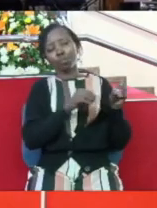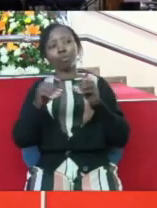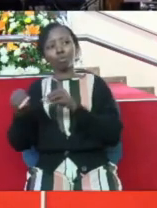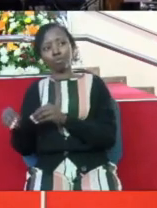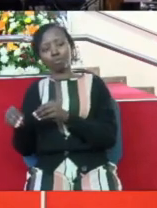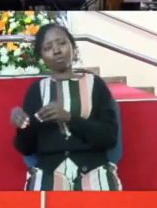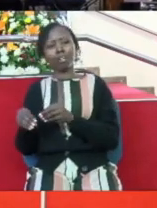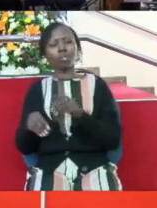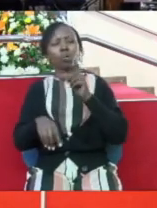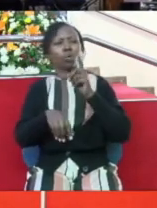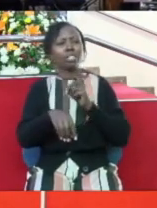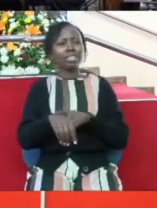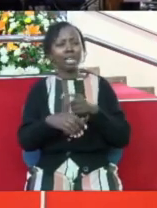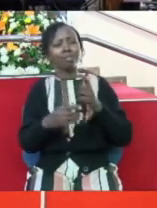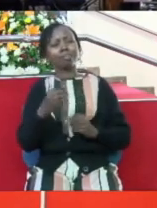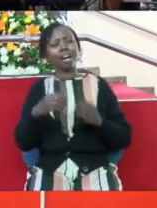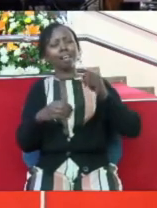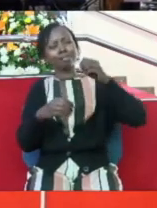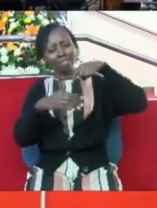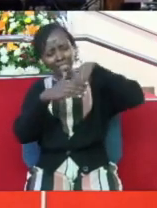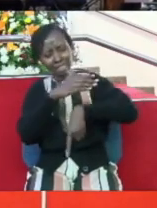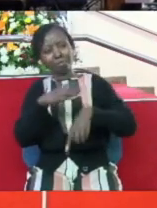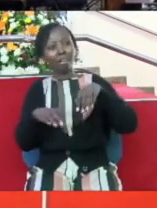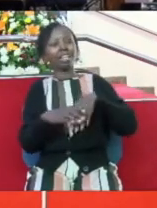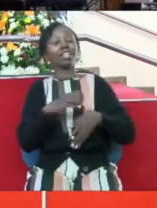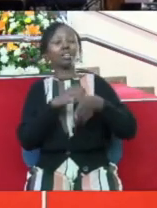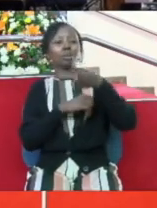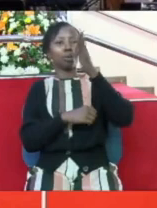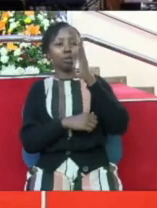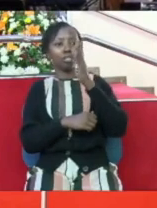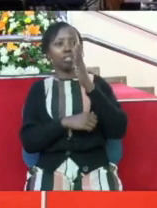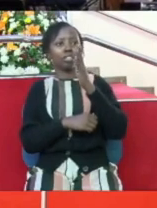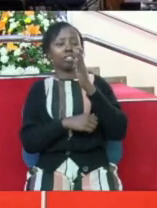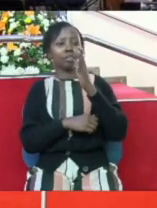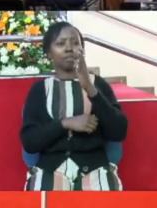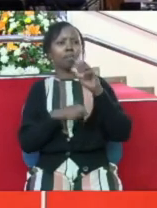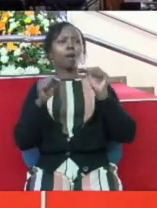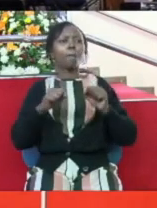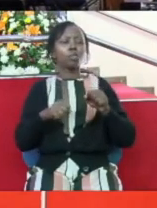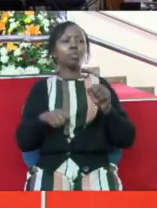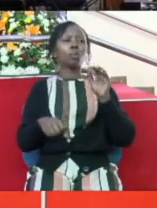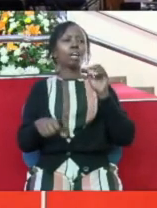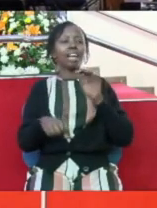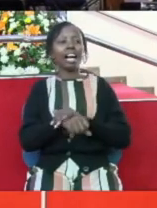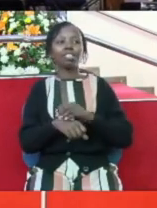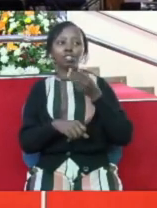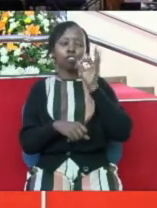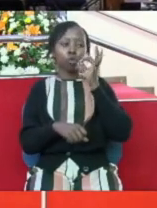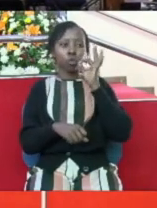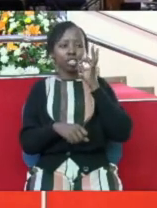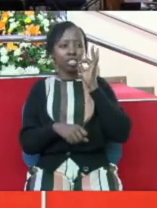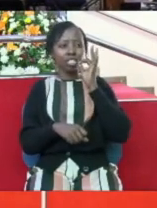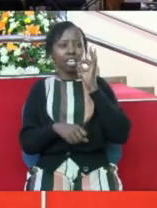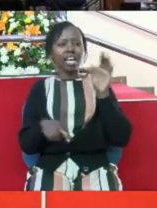when our roots are growing downwards. Ni wakati ambapo mizizi zetu inamea kwenda chini. That we will have fruit. Ni ambapo tutaweza kuwa na matunda. And we